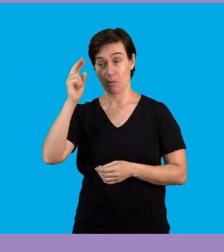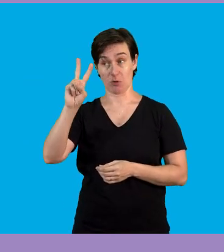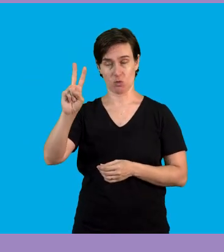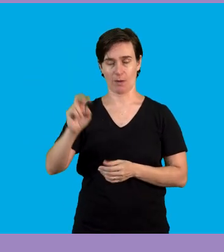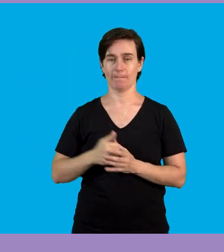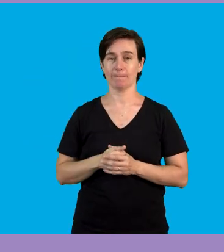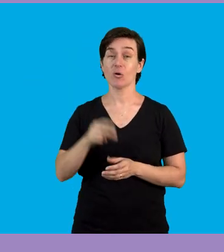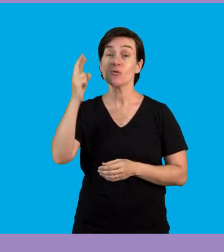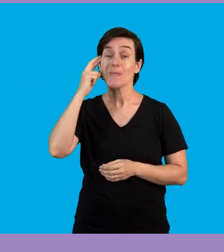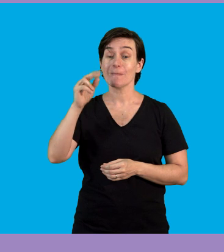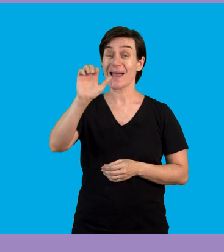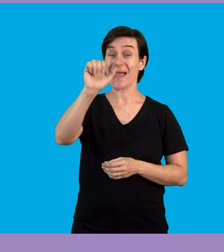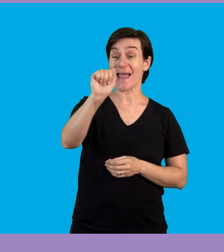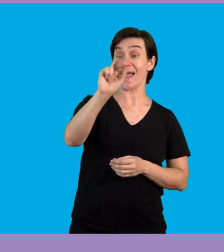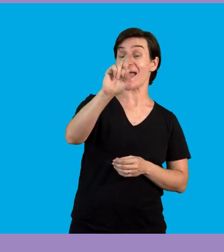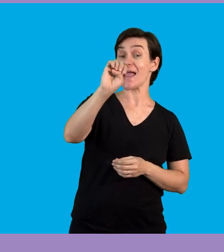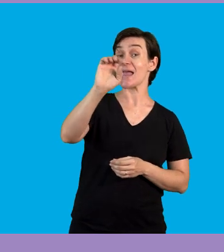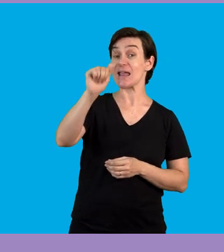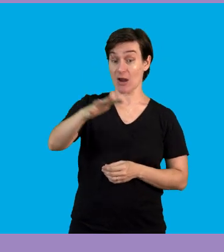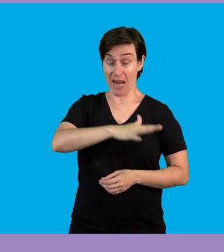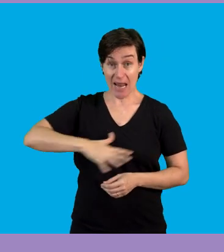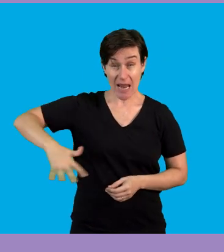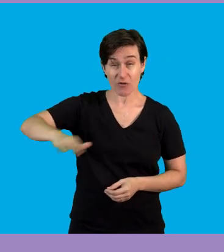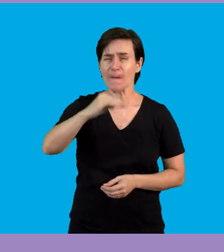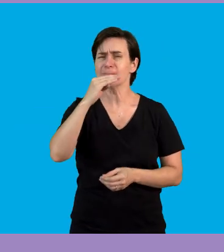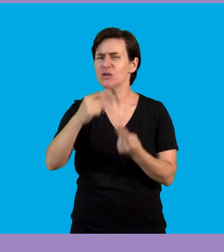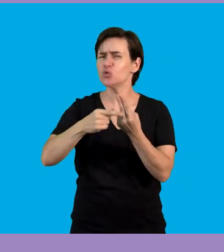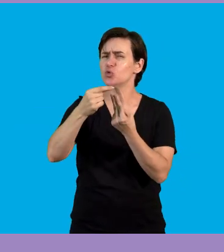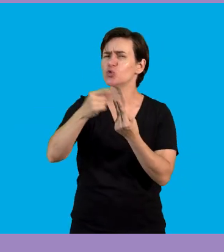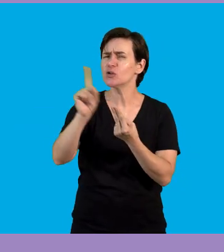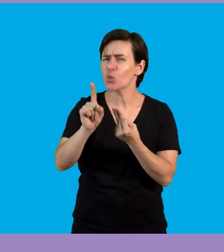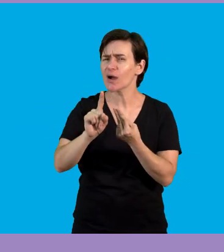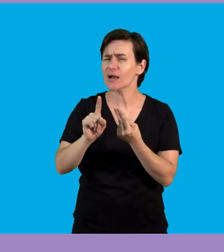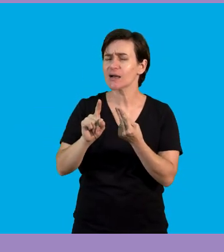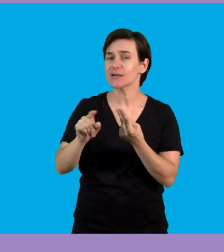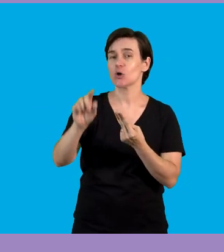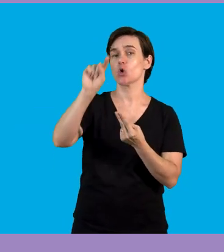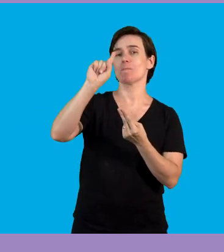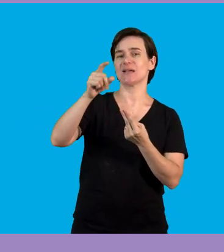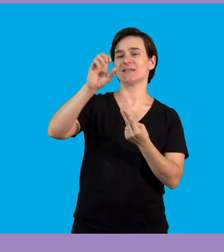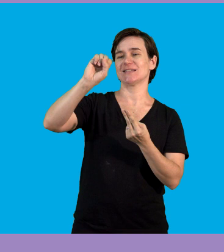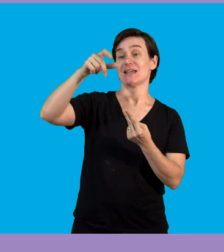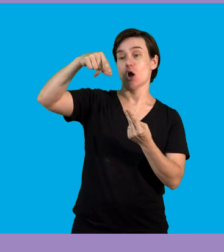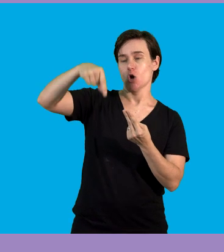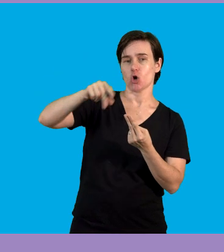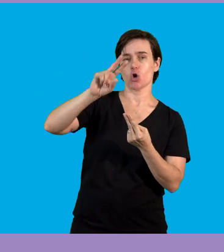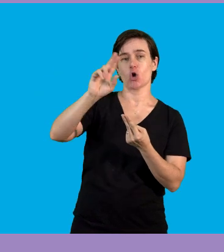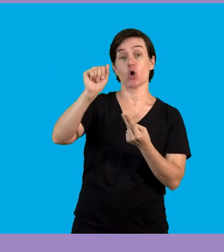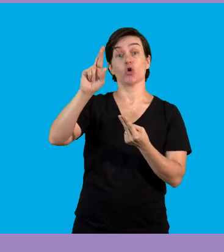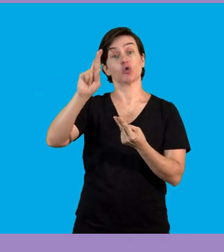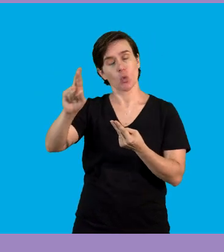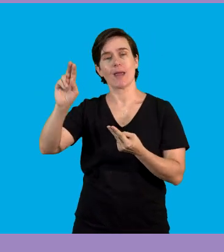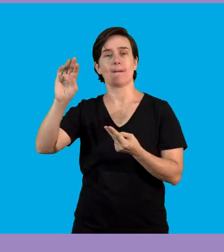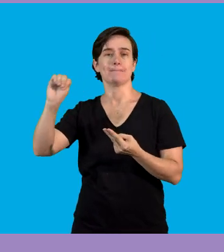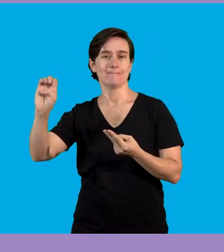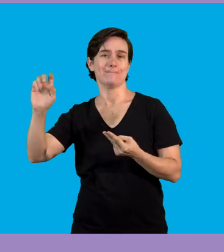remember, because we are working with area, that means that our unit will be in square meters. So that's why our